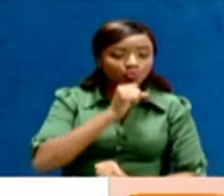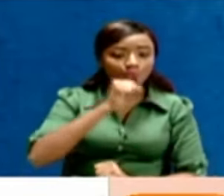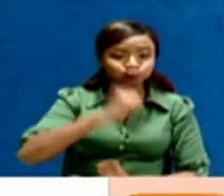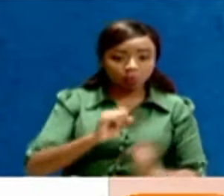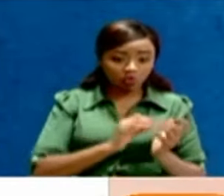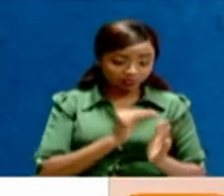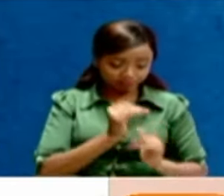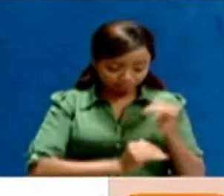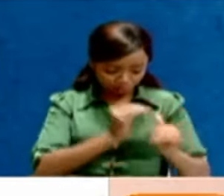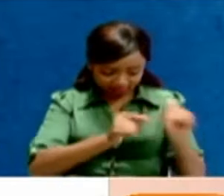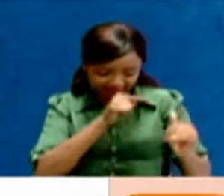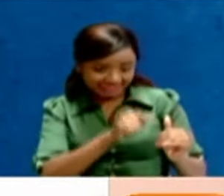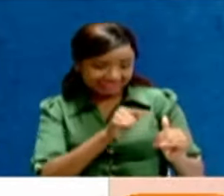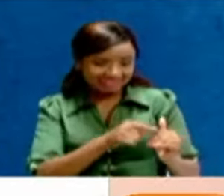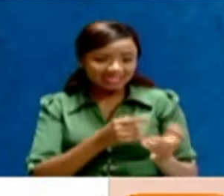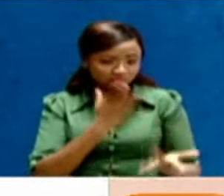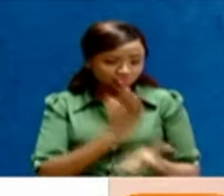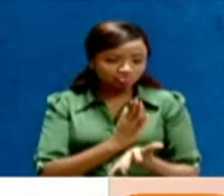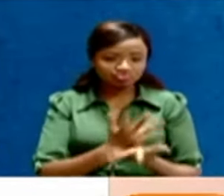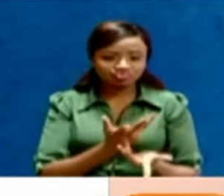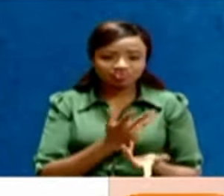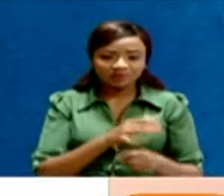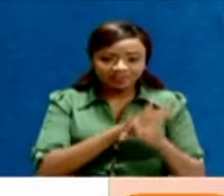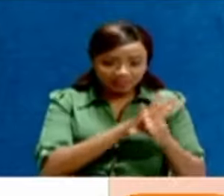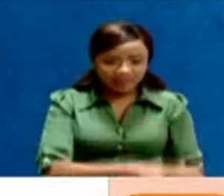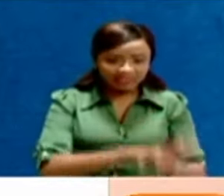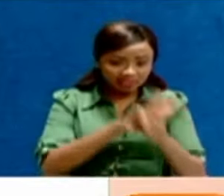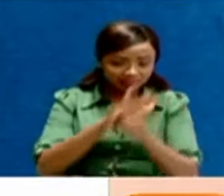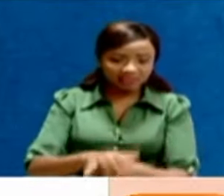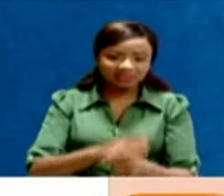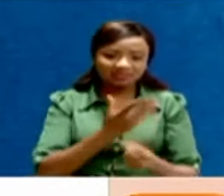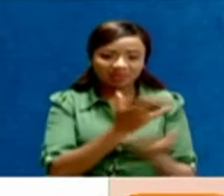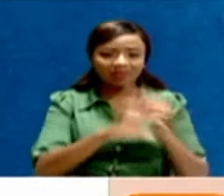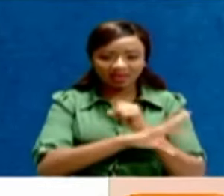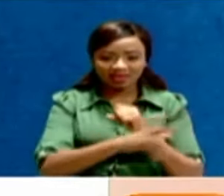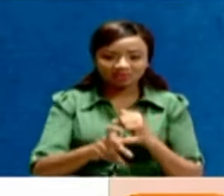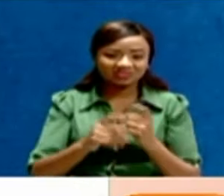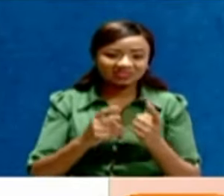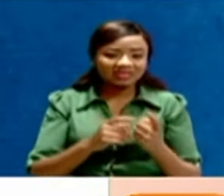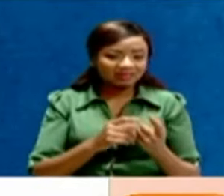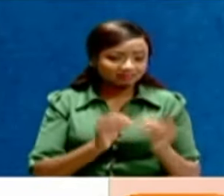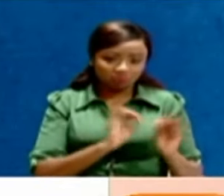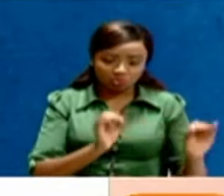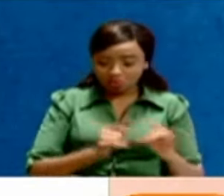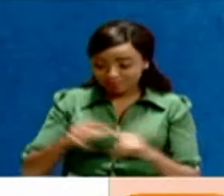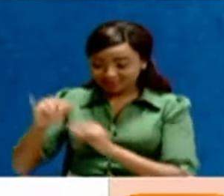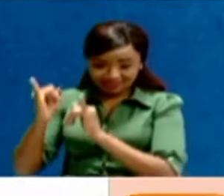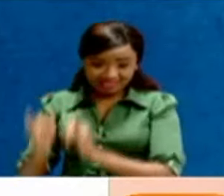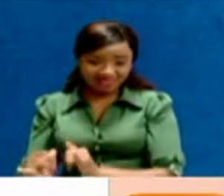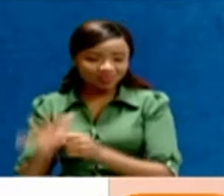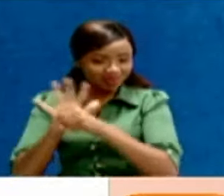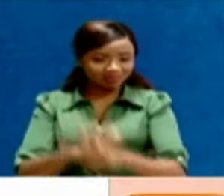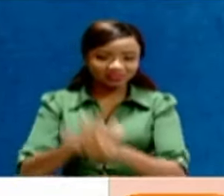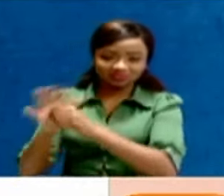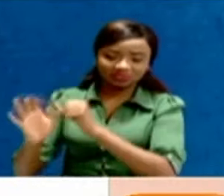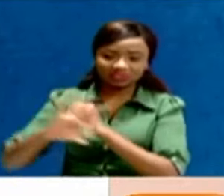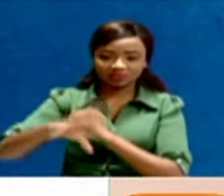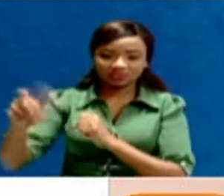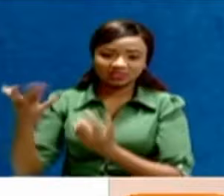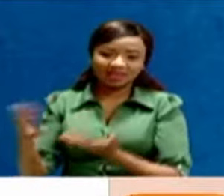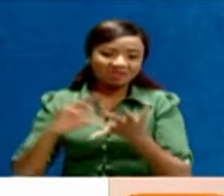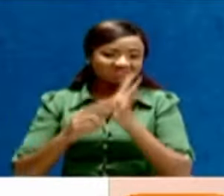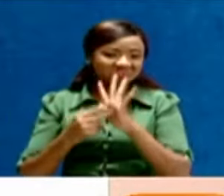allocation. The new formula is marginal. Marginalizing the marginalized counties, hence impeding devolution. Okay, that's a fantasy from Embu.